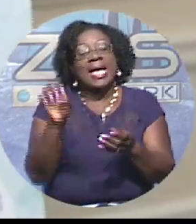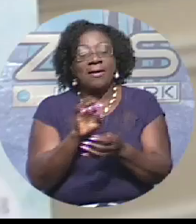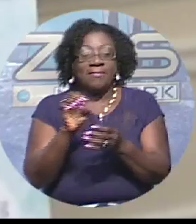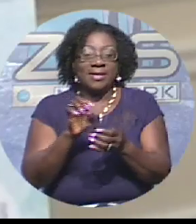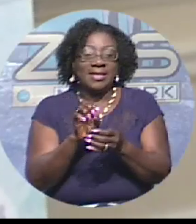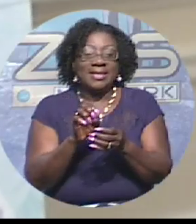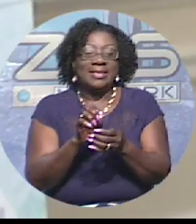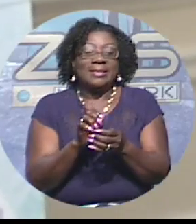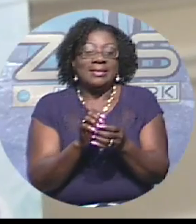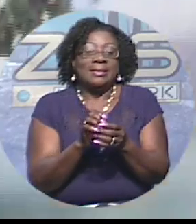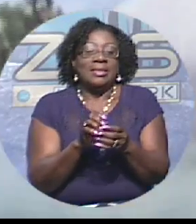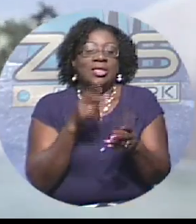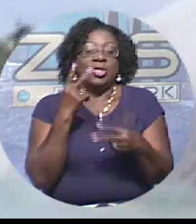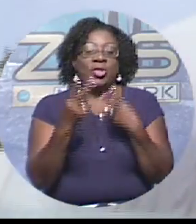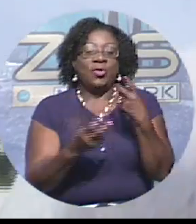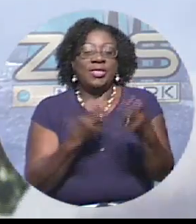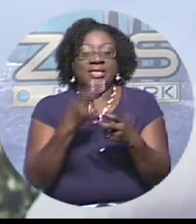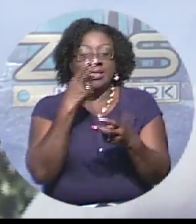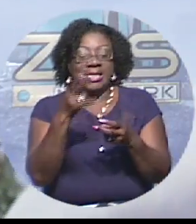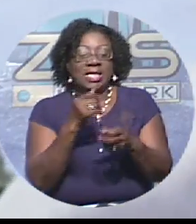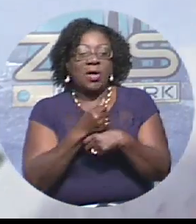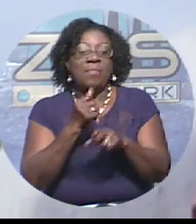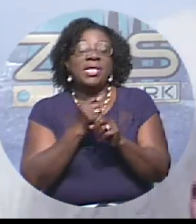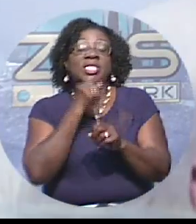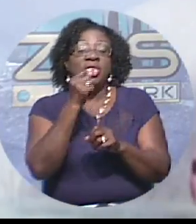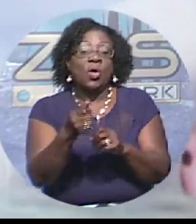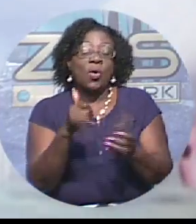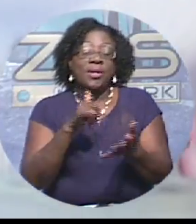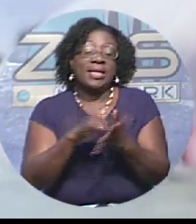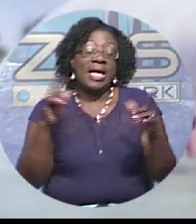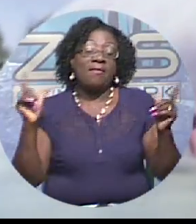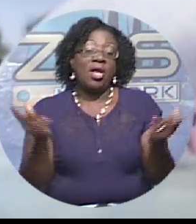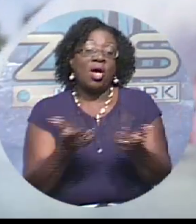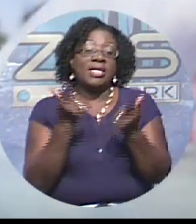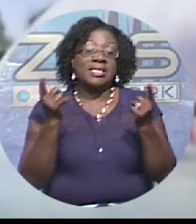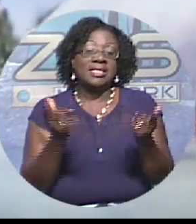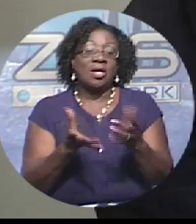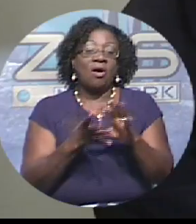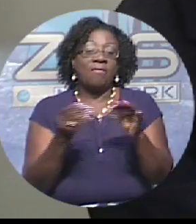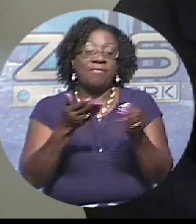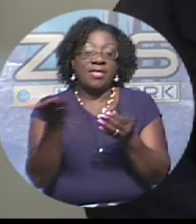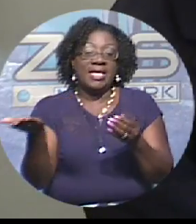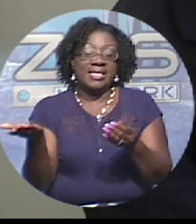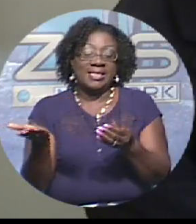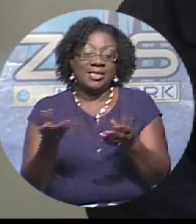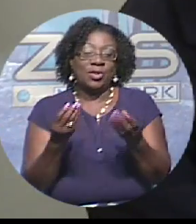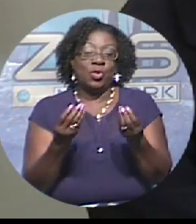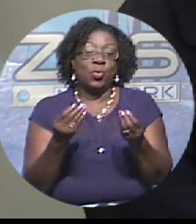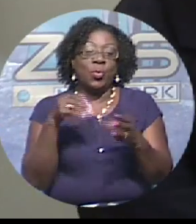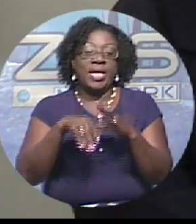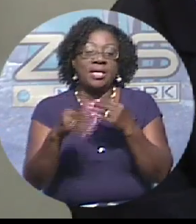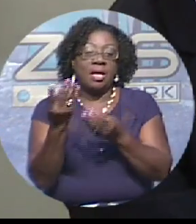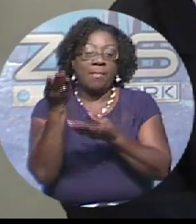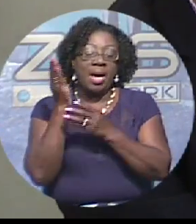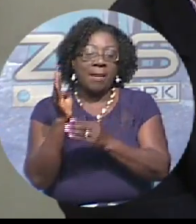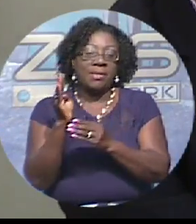tourists, tourism officials say they'll make sure they have lots of options to wade through years into the future.